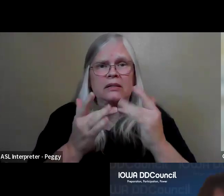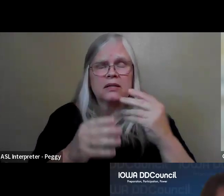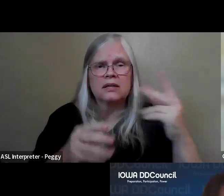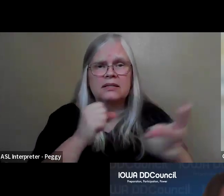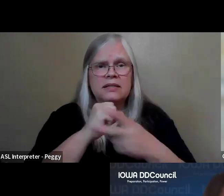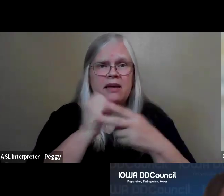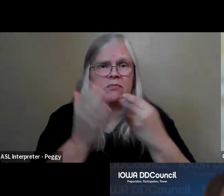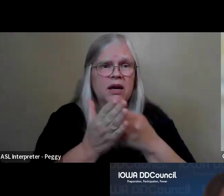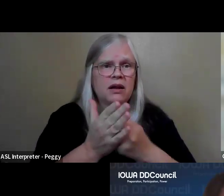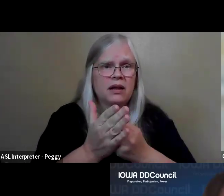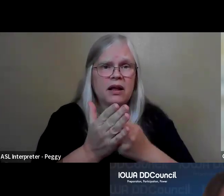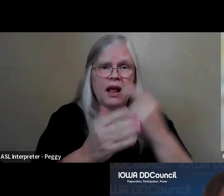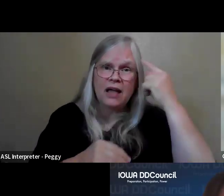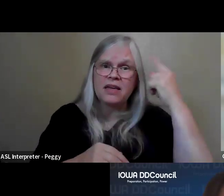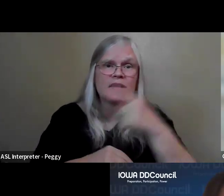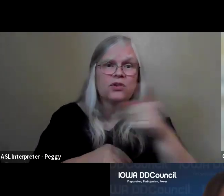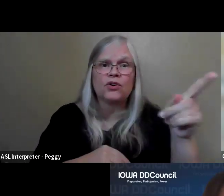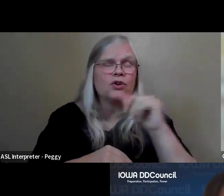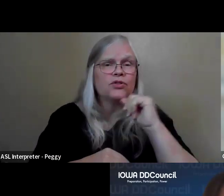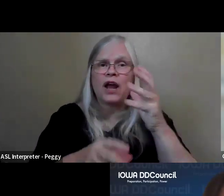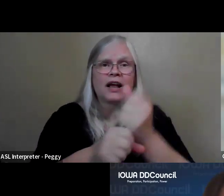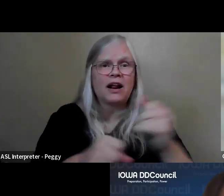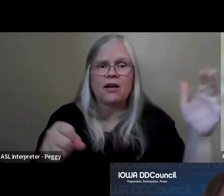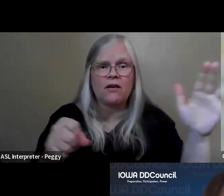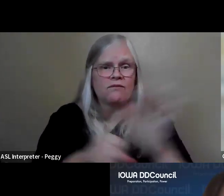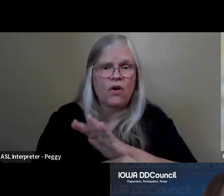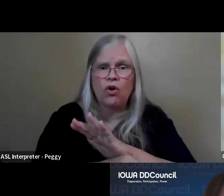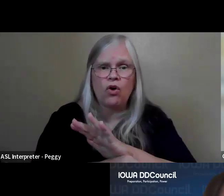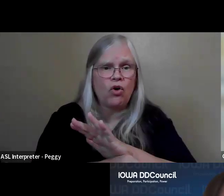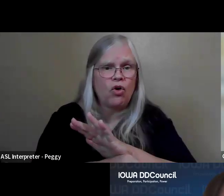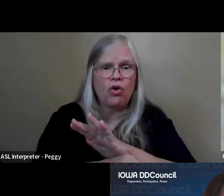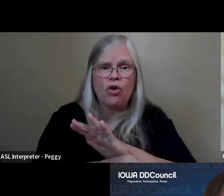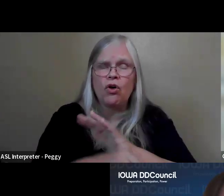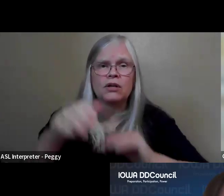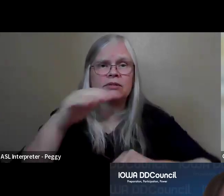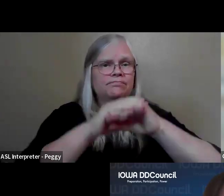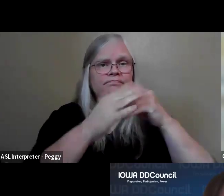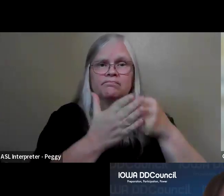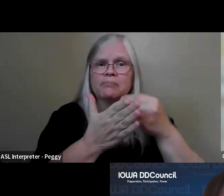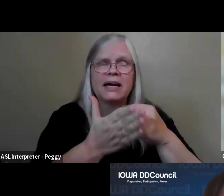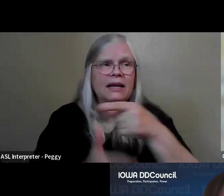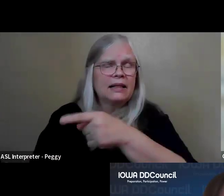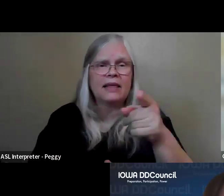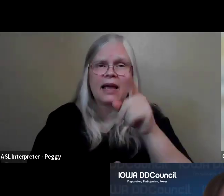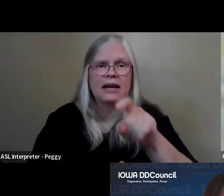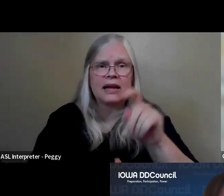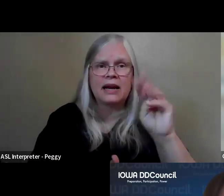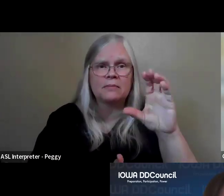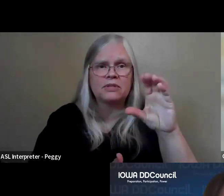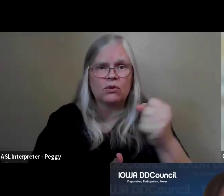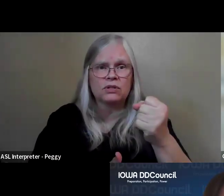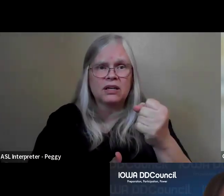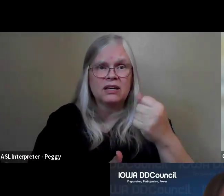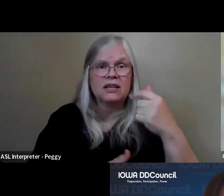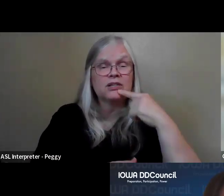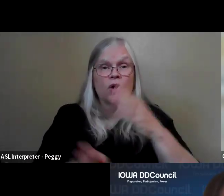Cause they know, I think they know they're not gonna get their full capacity, get all the money they need. So I worry about on the state